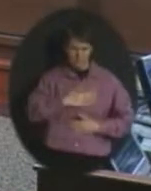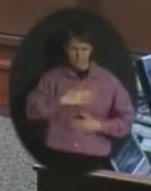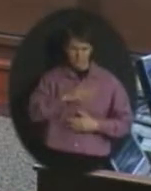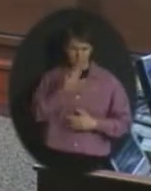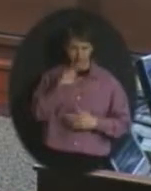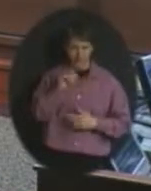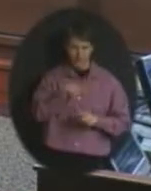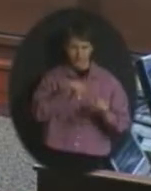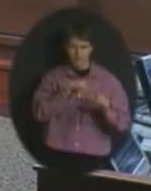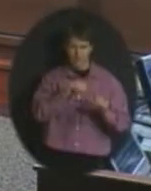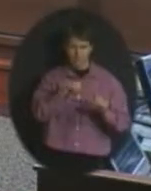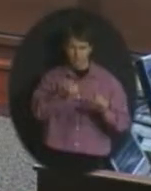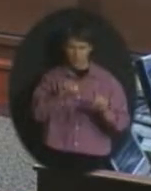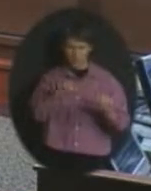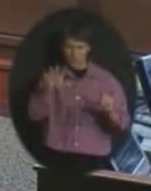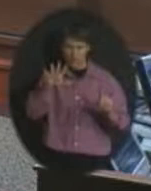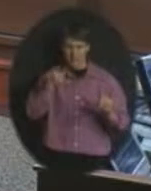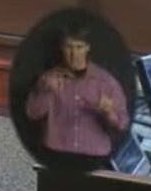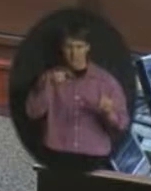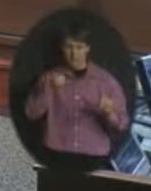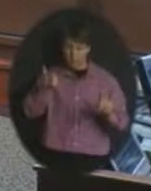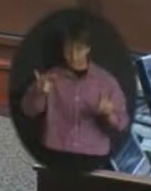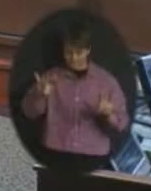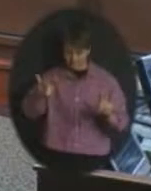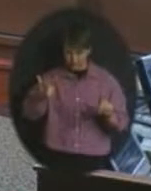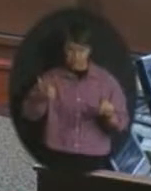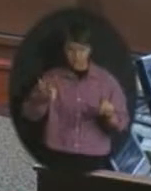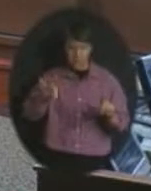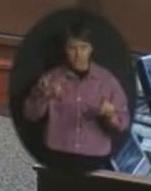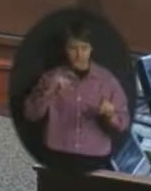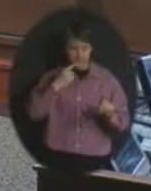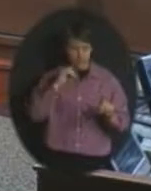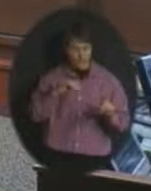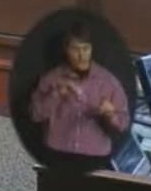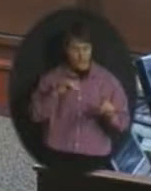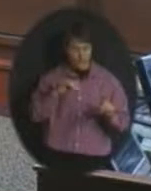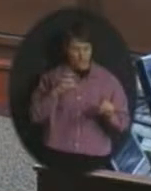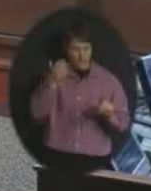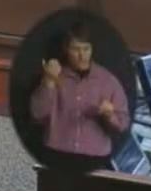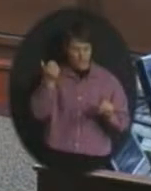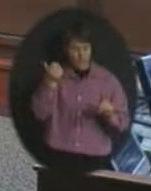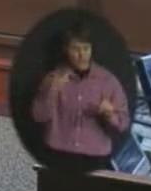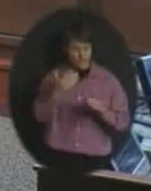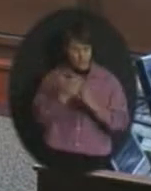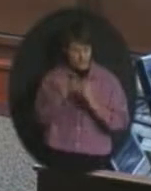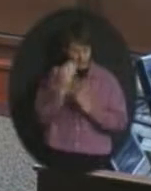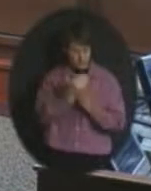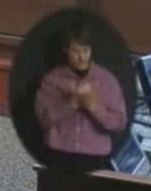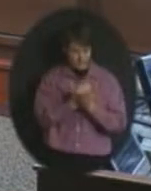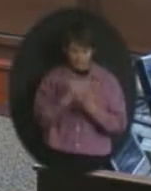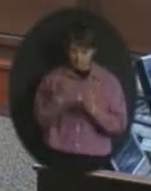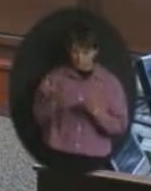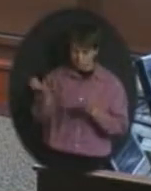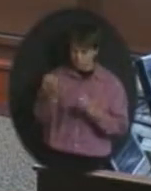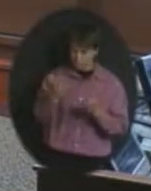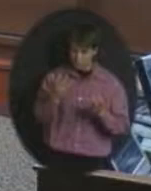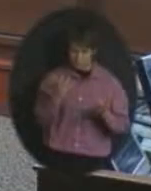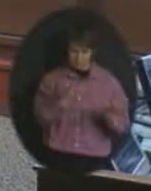through 5.08. Having said that, are there any items on this list that board members would like to consider